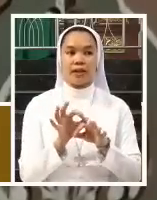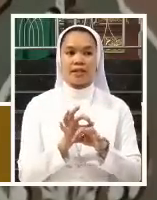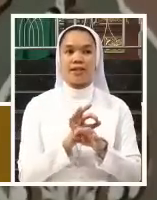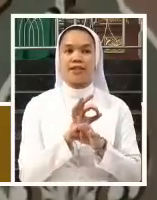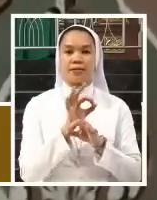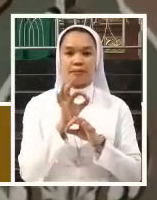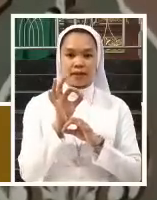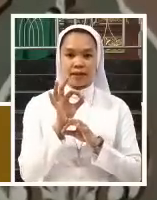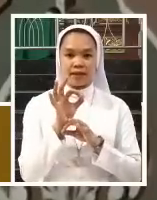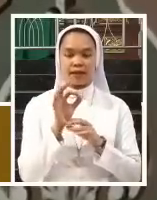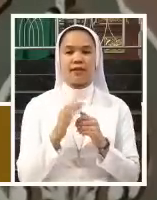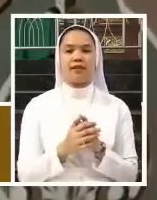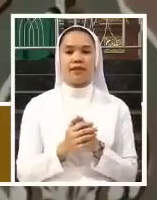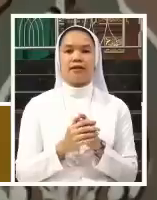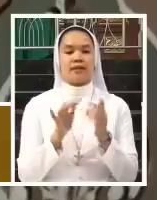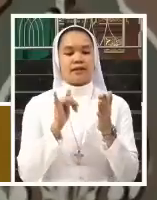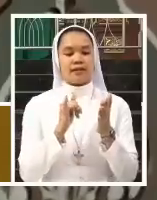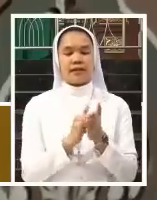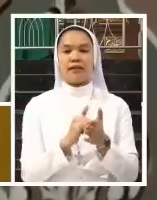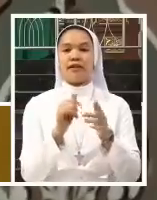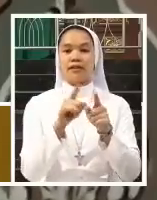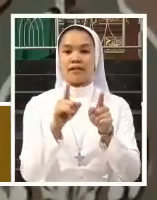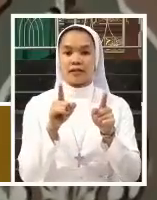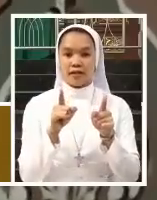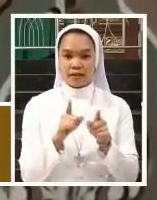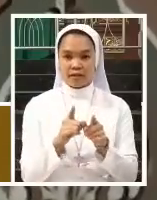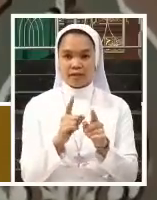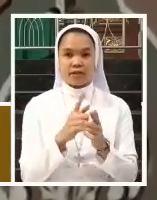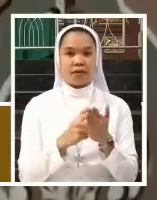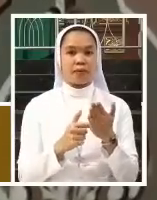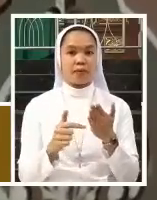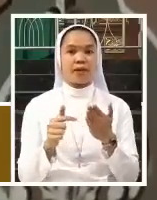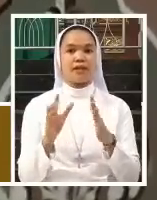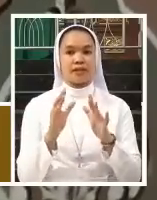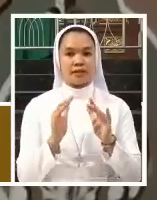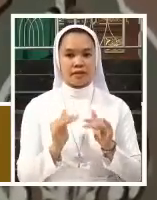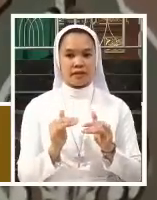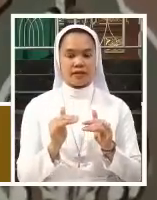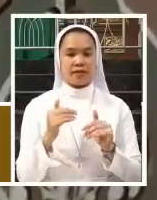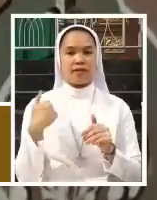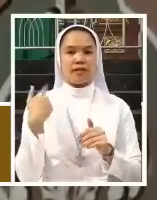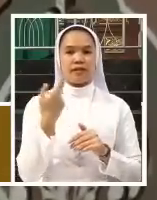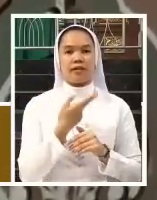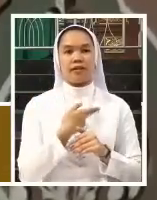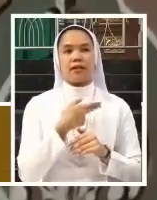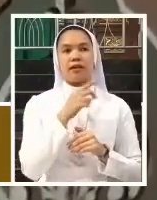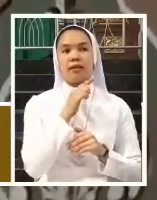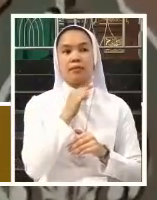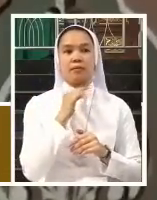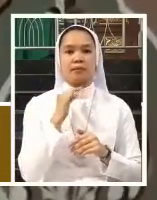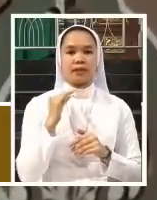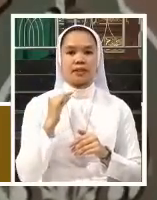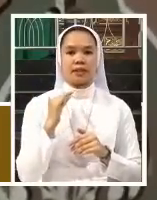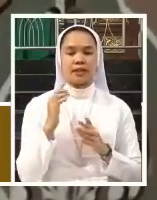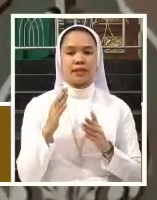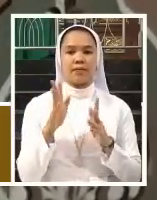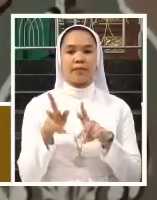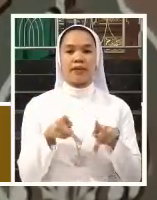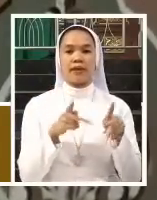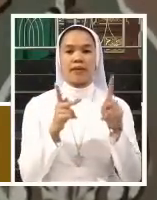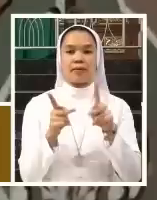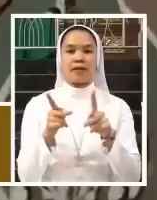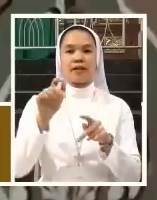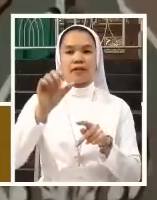Spirit. That is also what constitute our priesthood, the power of